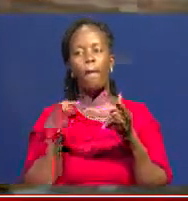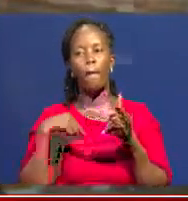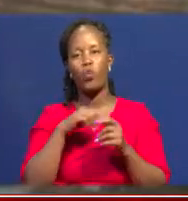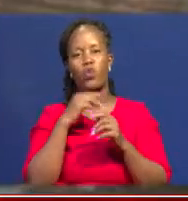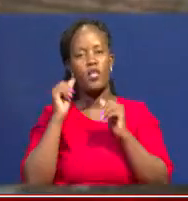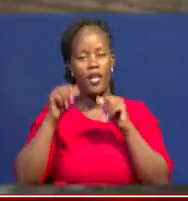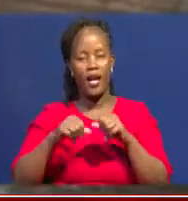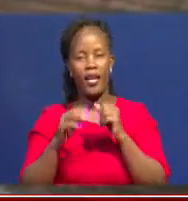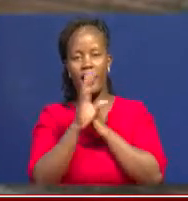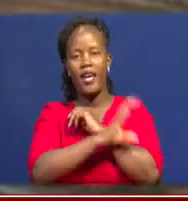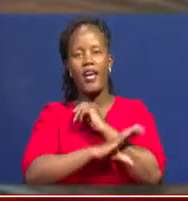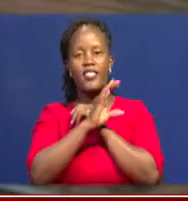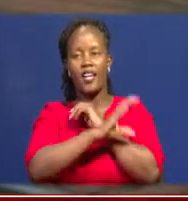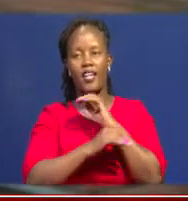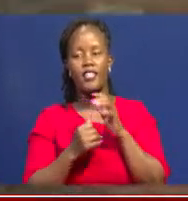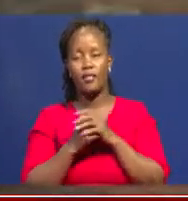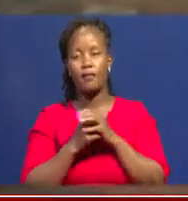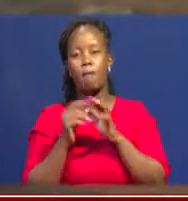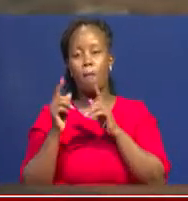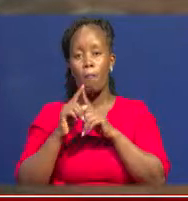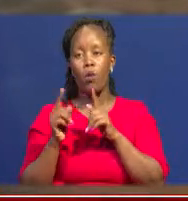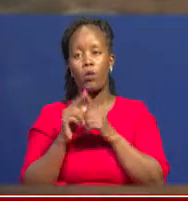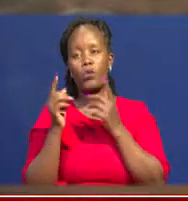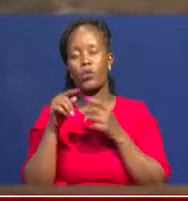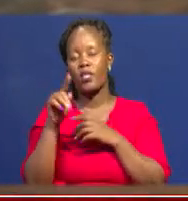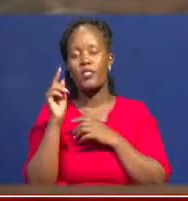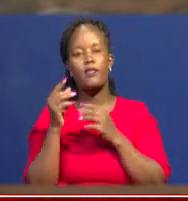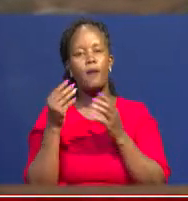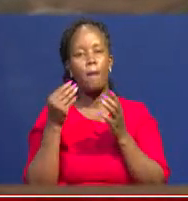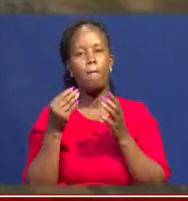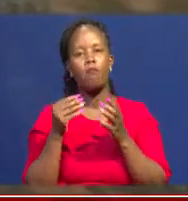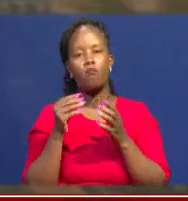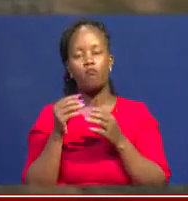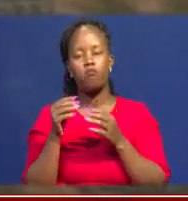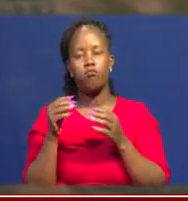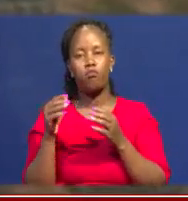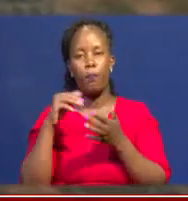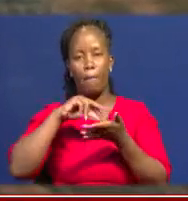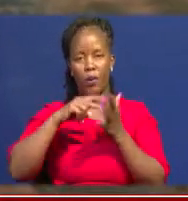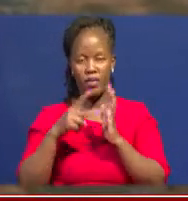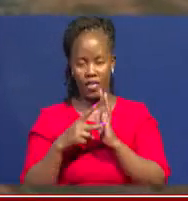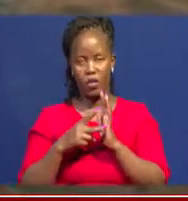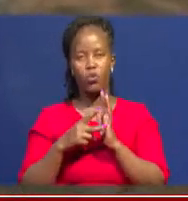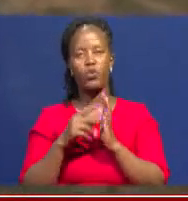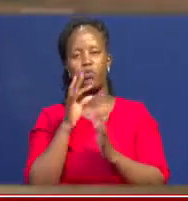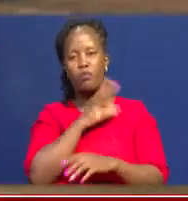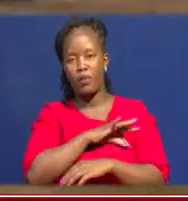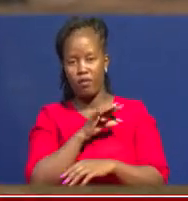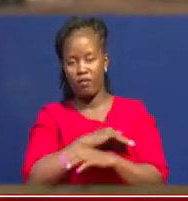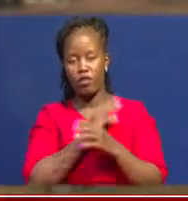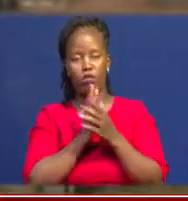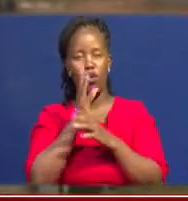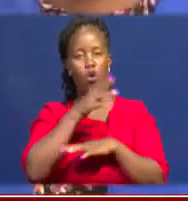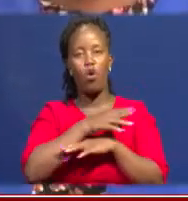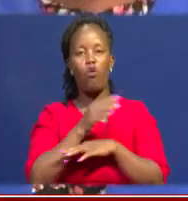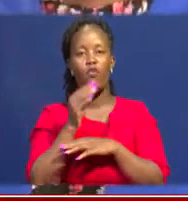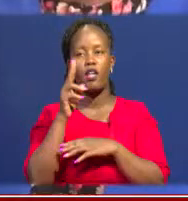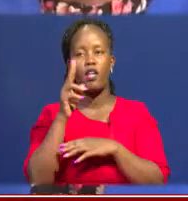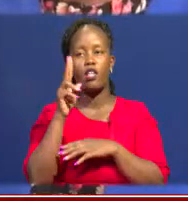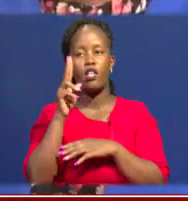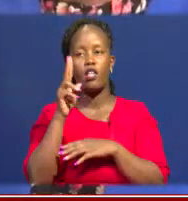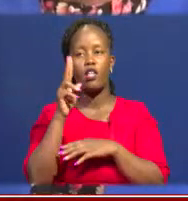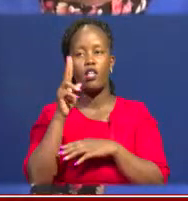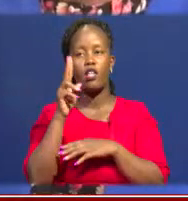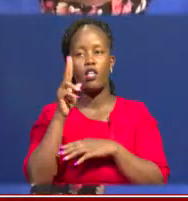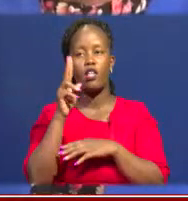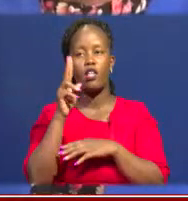most country. Abuyabo says the plant will repay itself within 20 years, with the reactor having a shelf life of 80 years. A nuclear